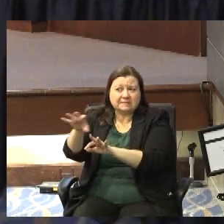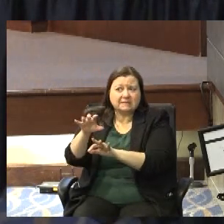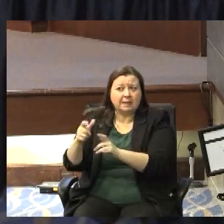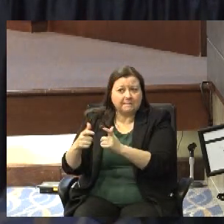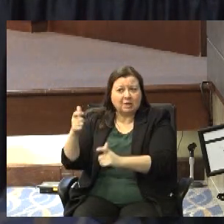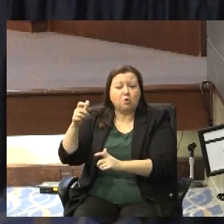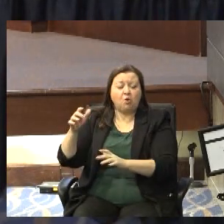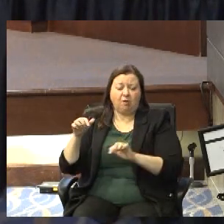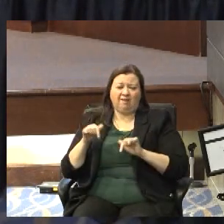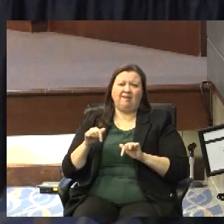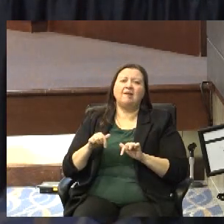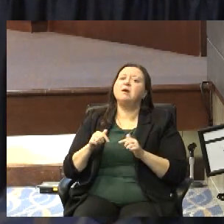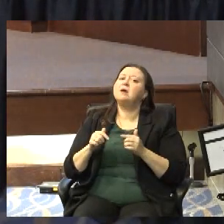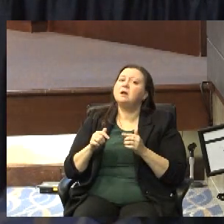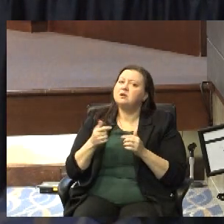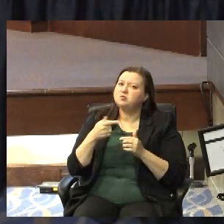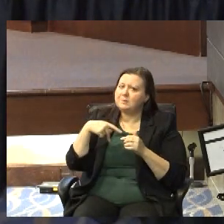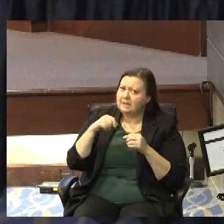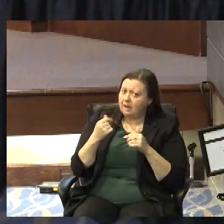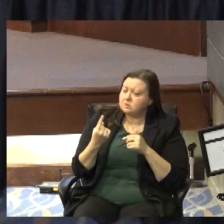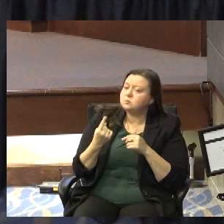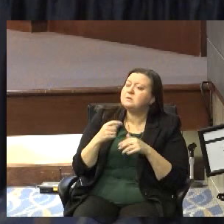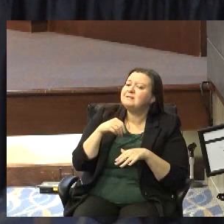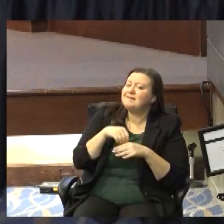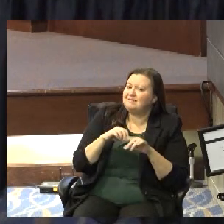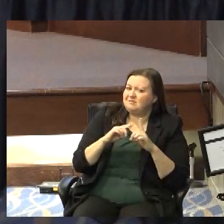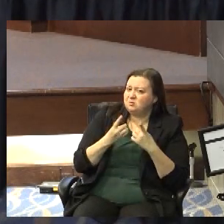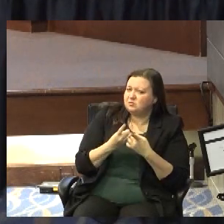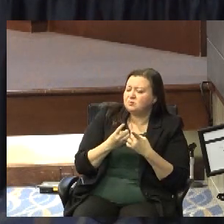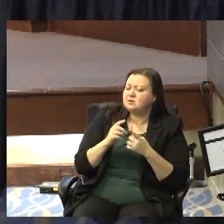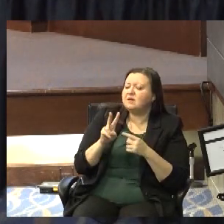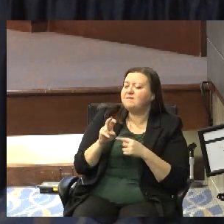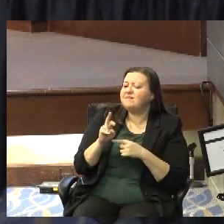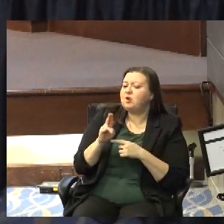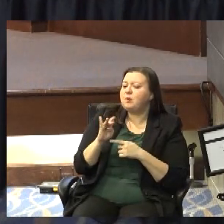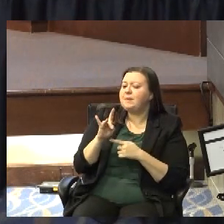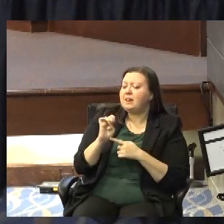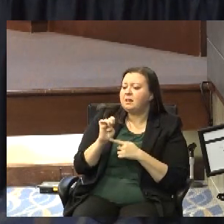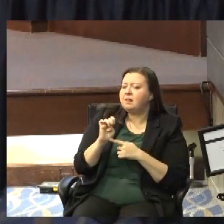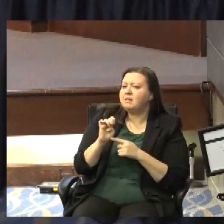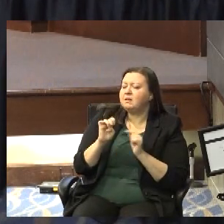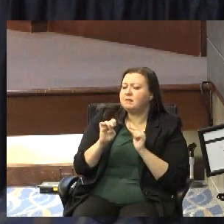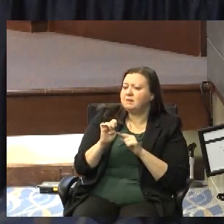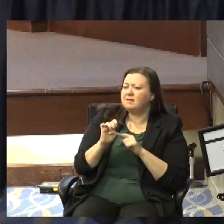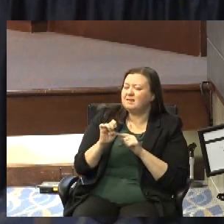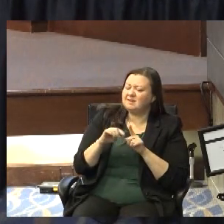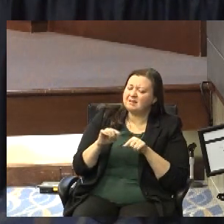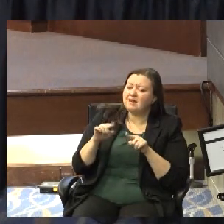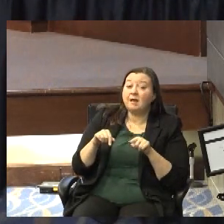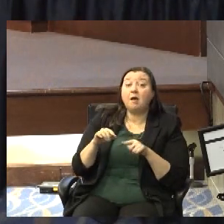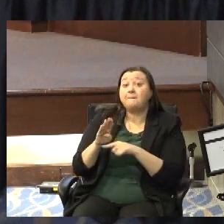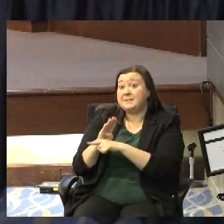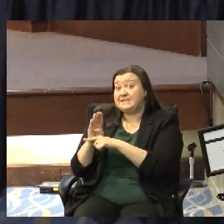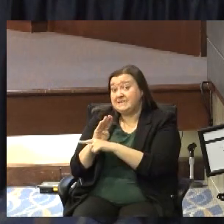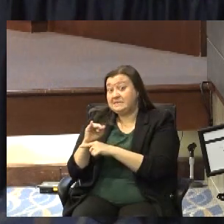one, and it's in this district. And variability, especially on the commercial side, can produce